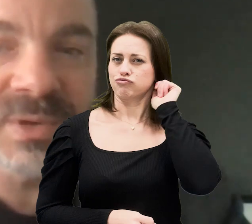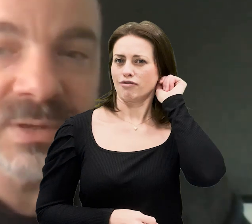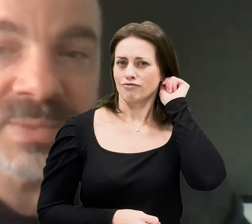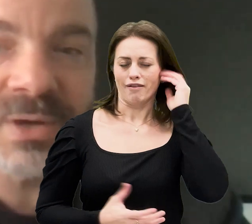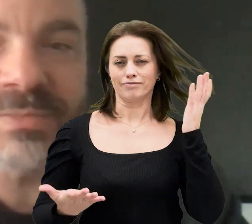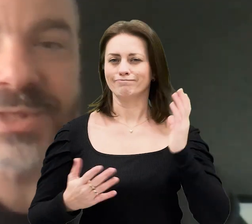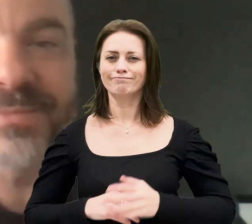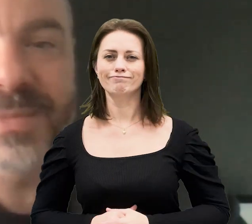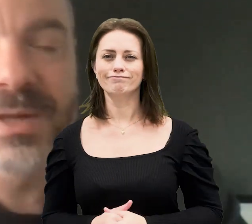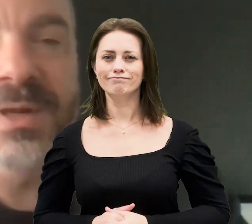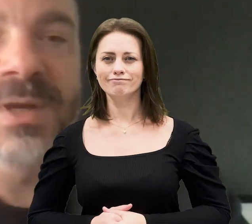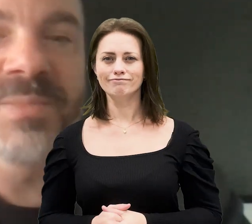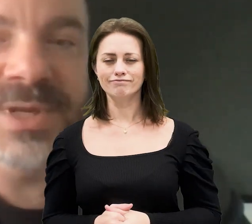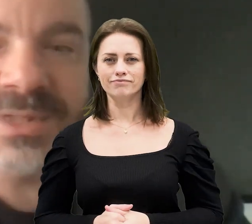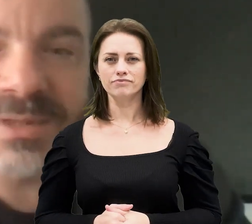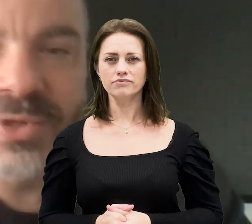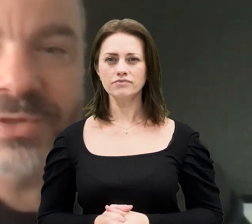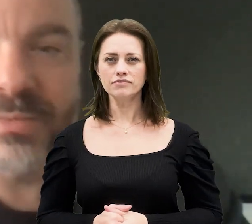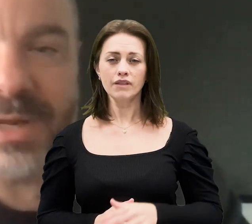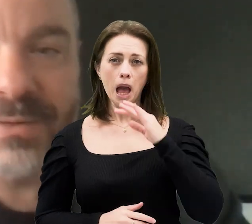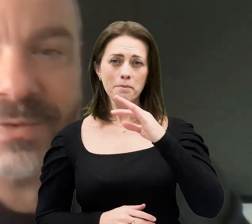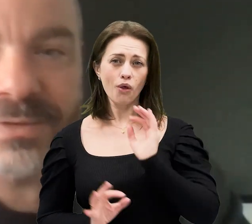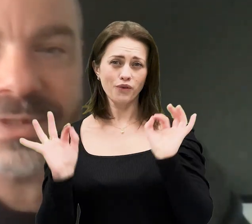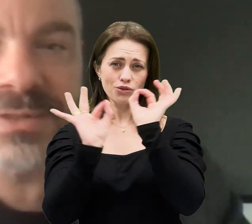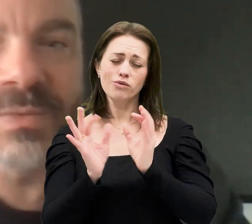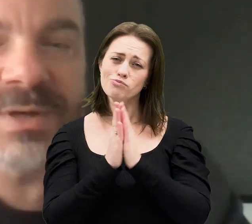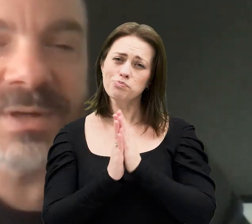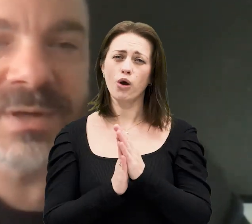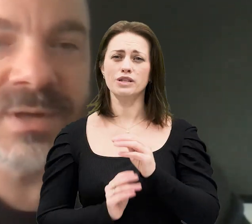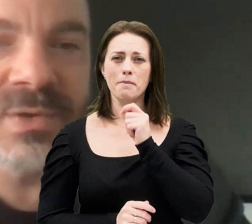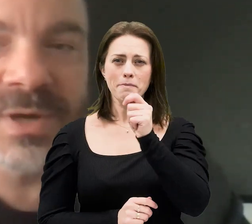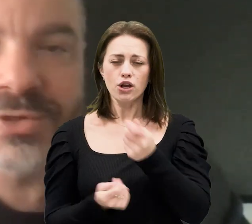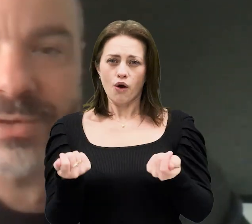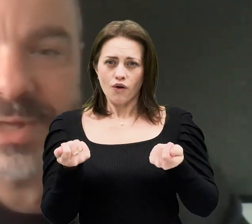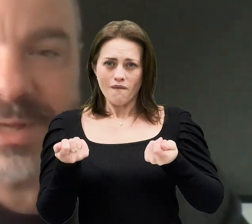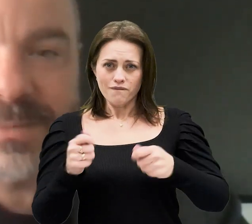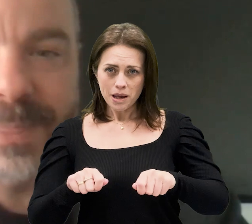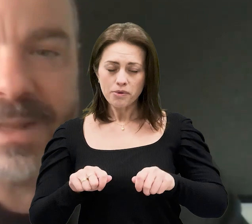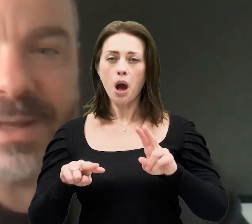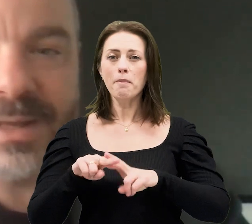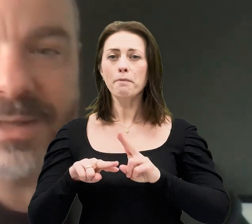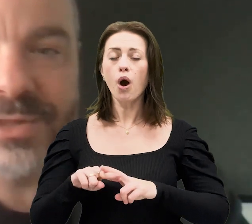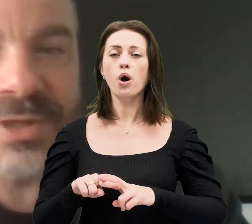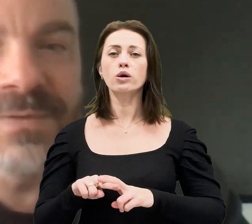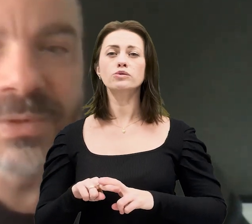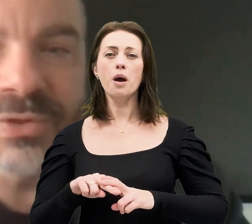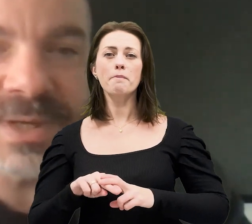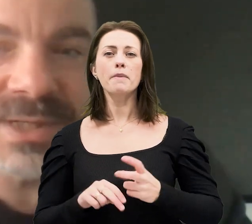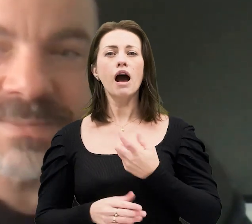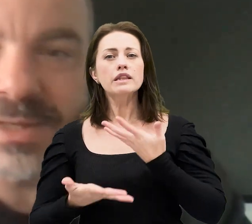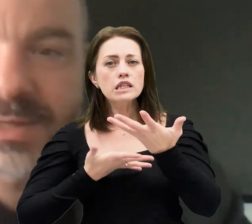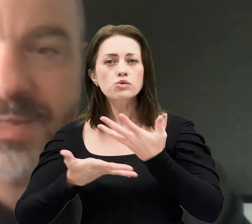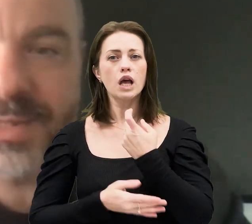preferred pronouns. Please mute your microphones when you are not talking. And if you want